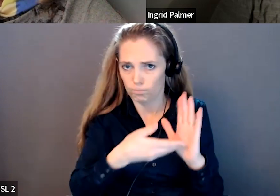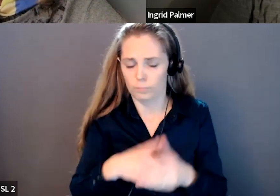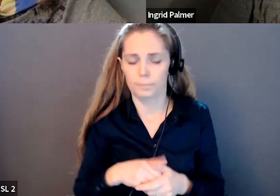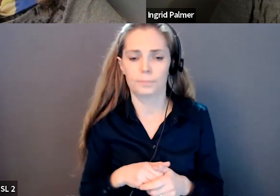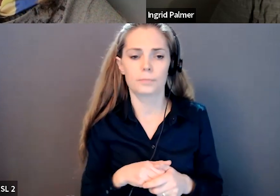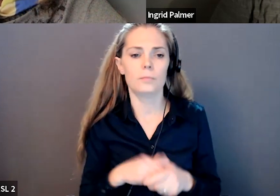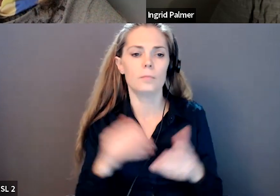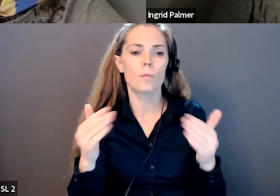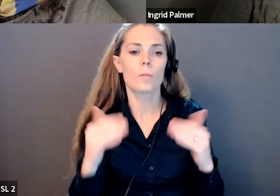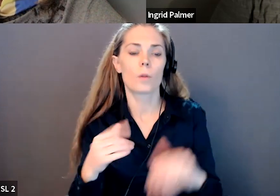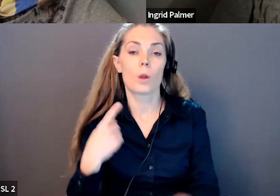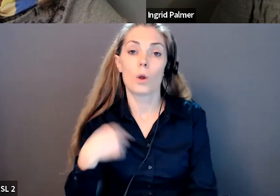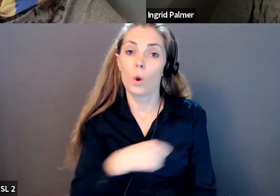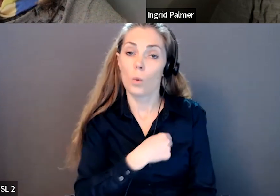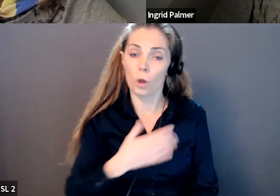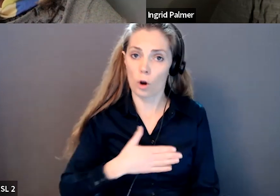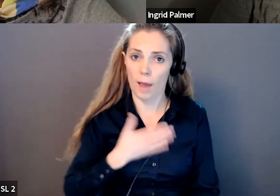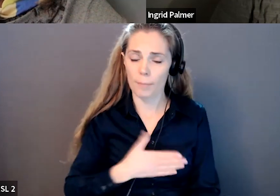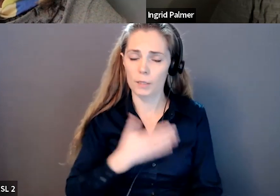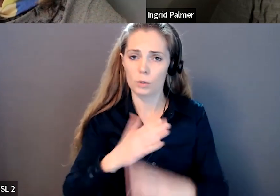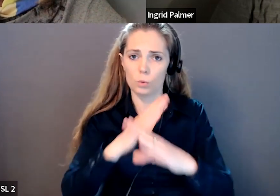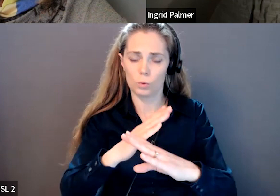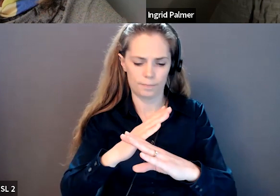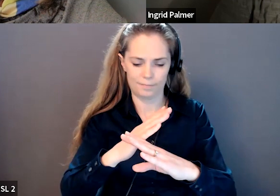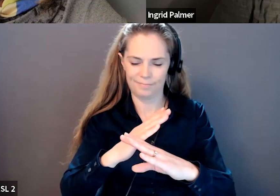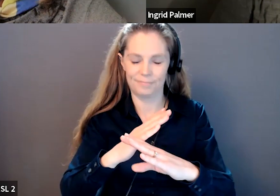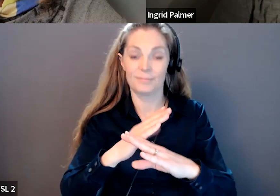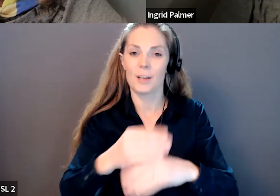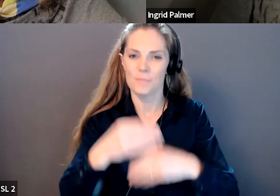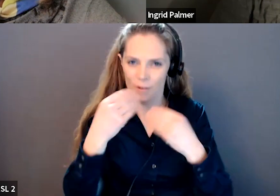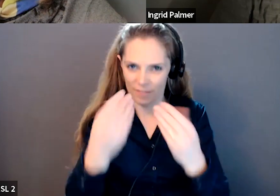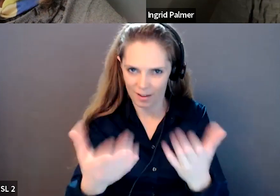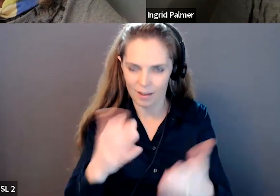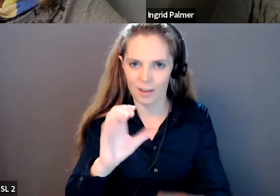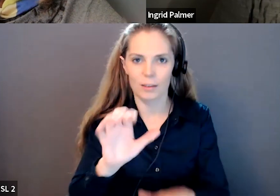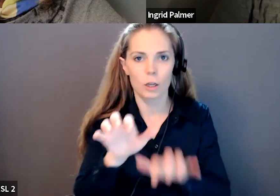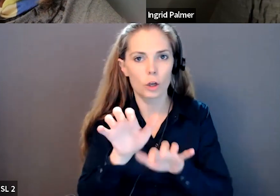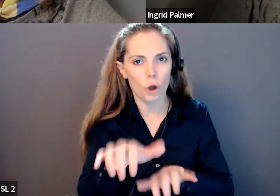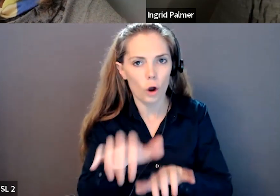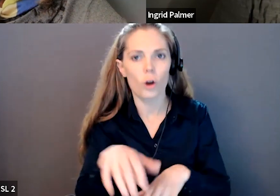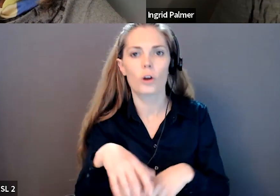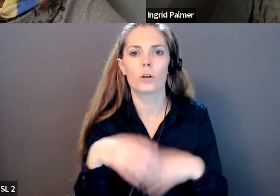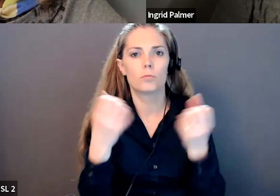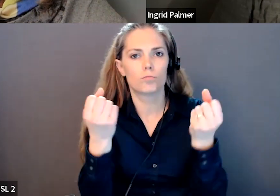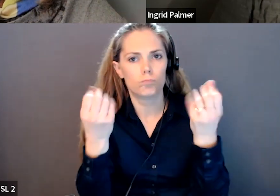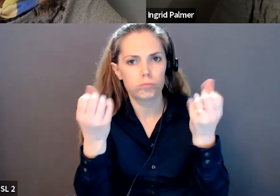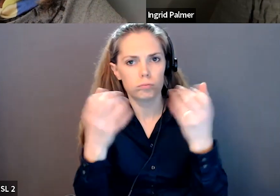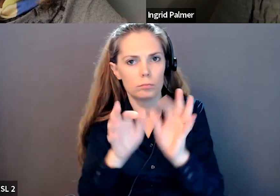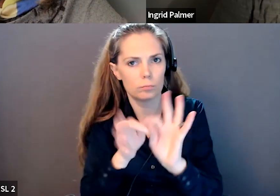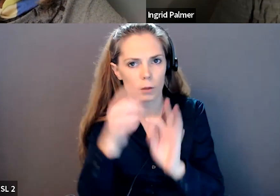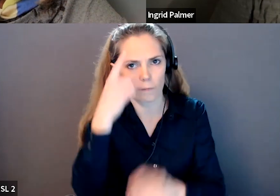provide CART and ASL interpretation for all live conference sessions, and French and